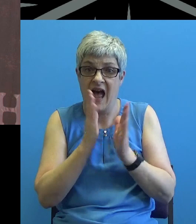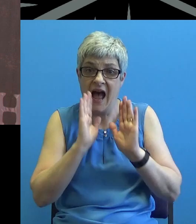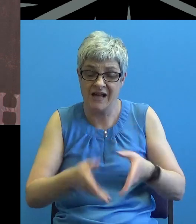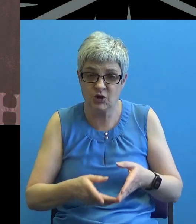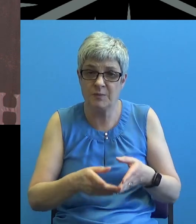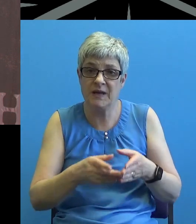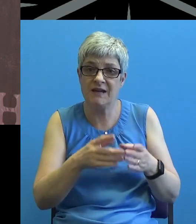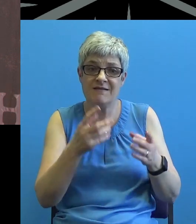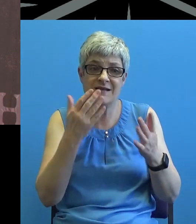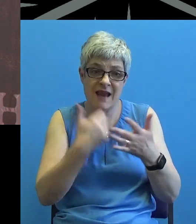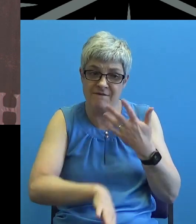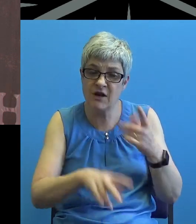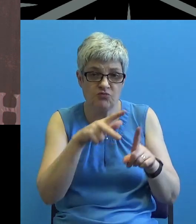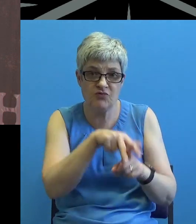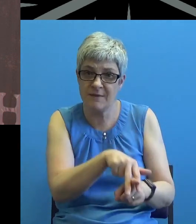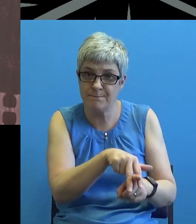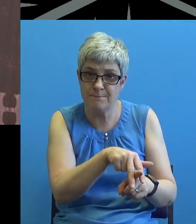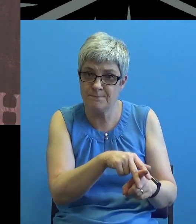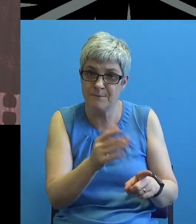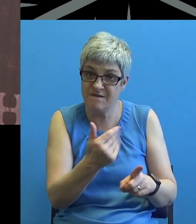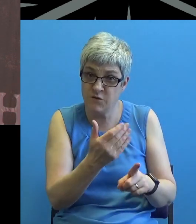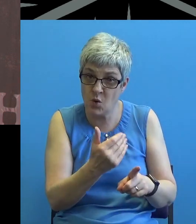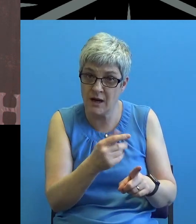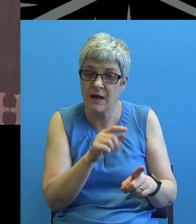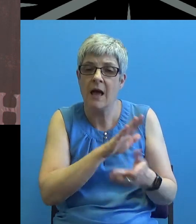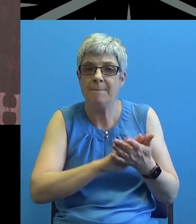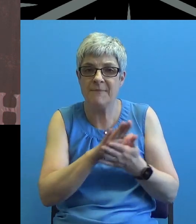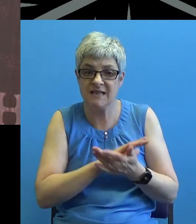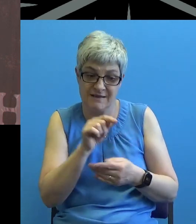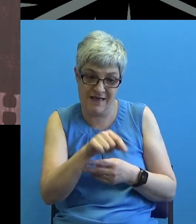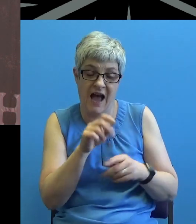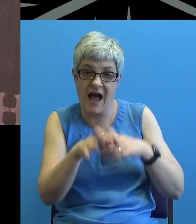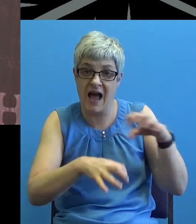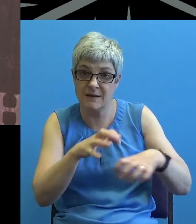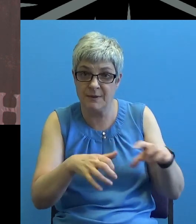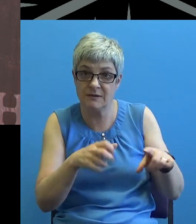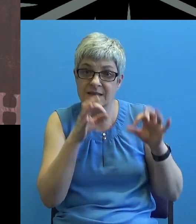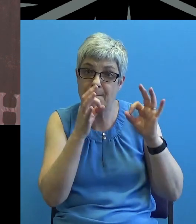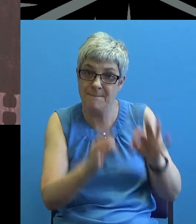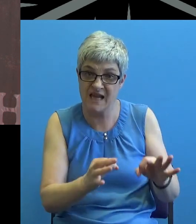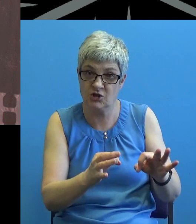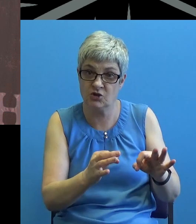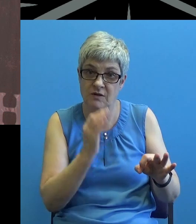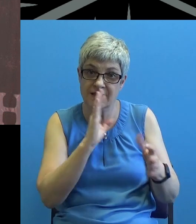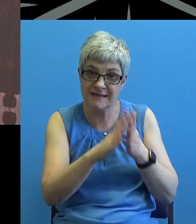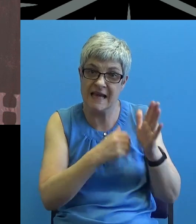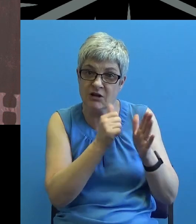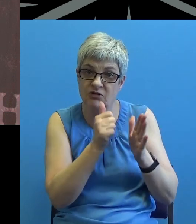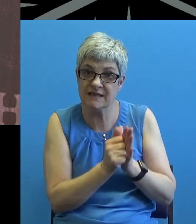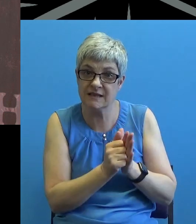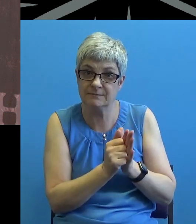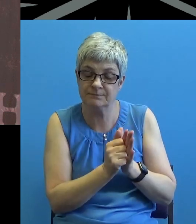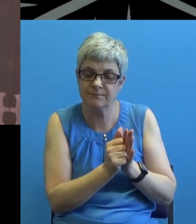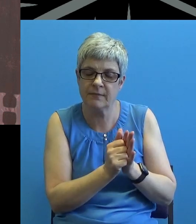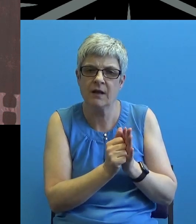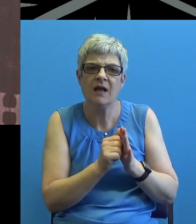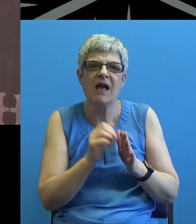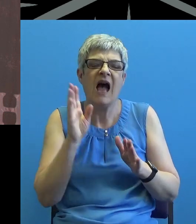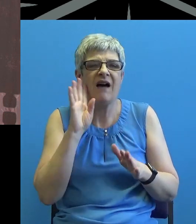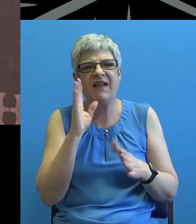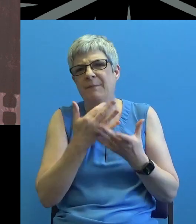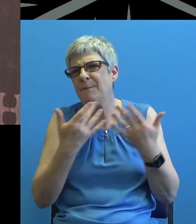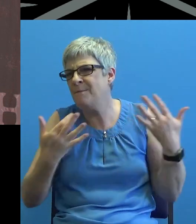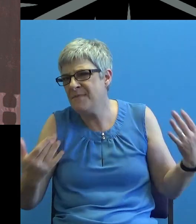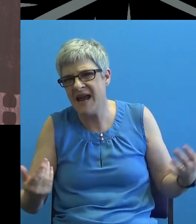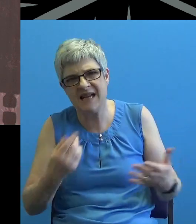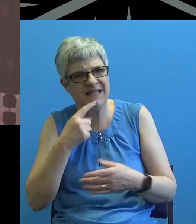colt that hadn't been ridden makes that animal really special and sacred. I've heard many a Palm